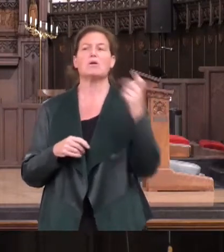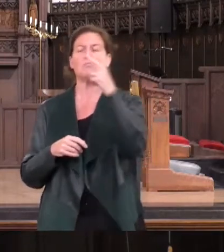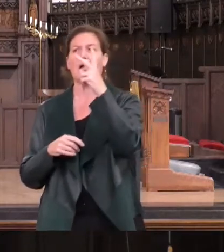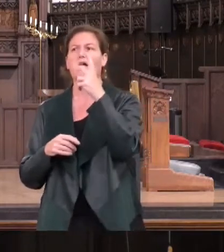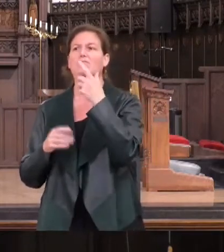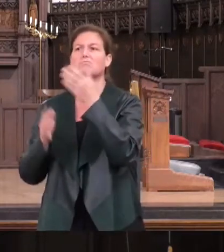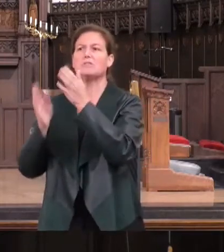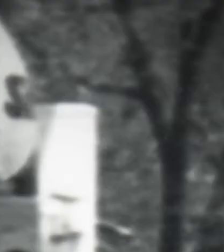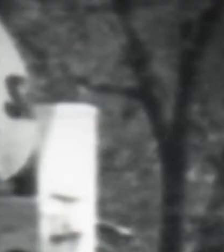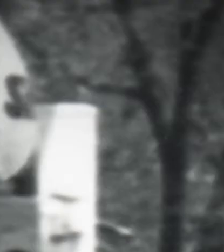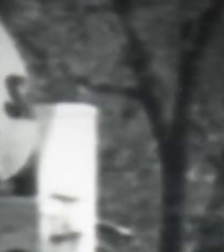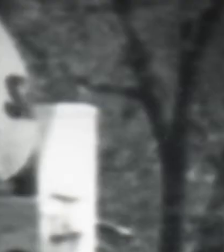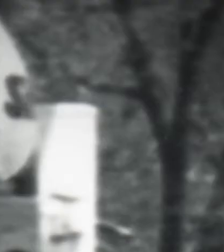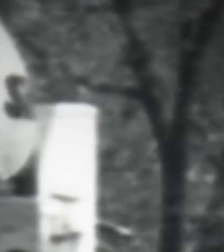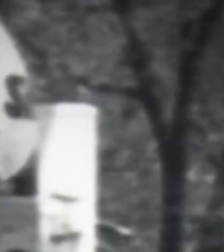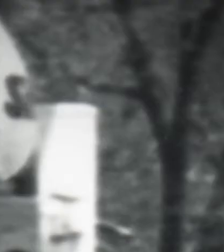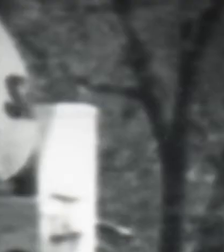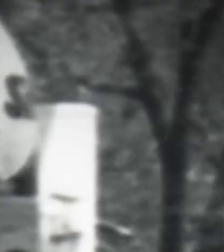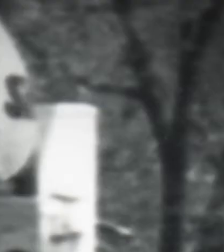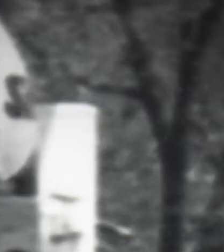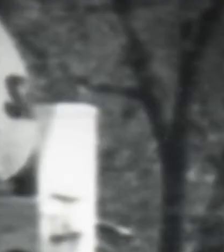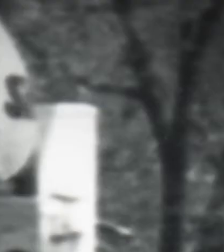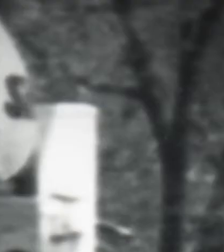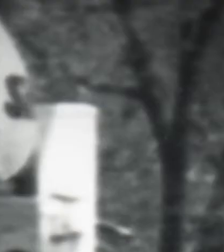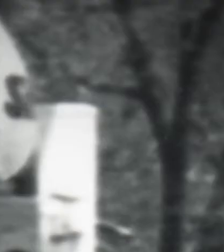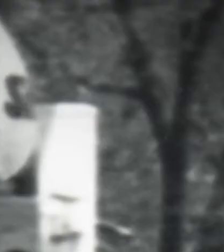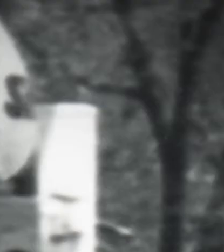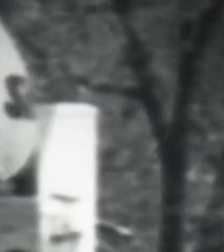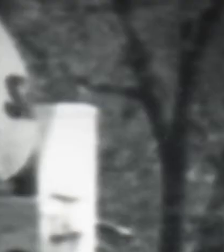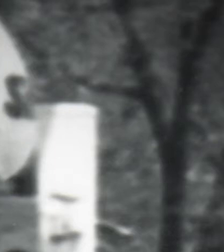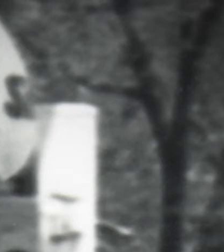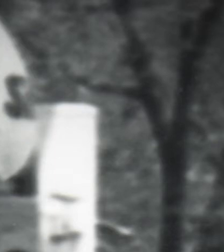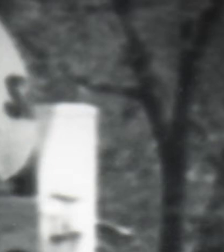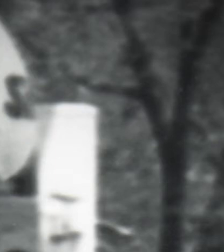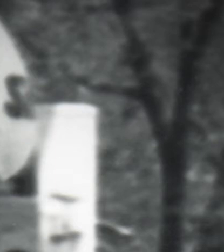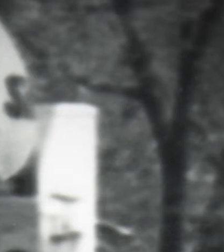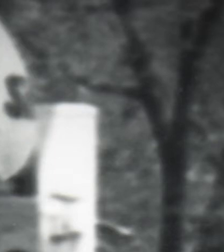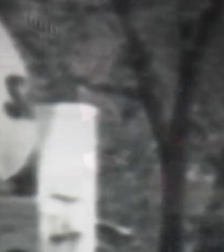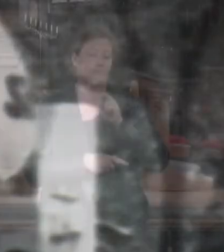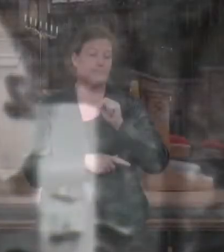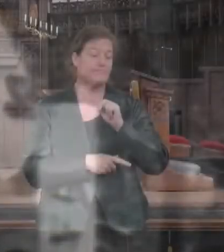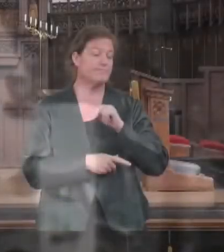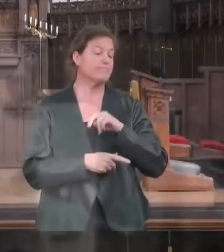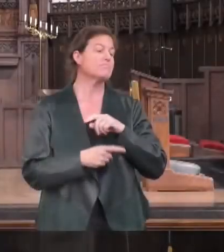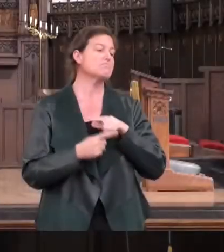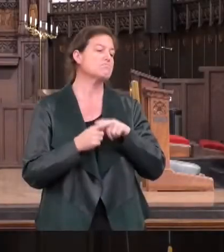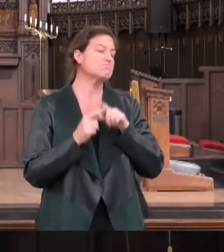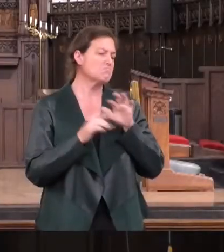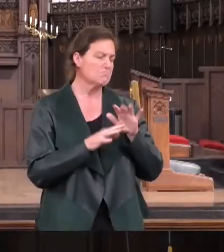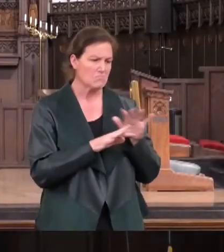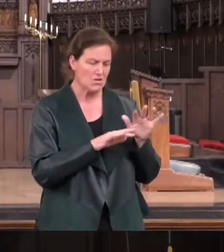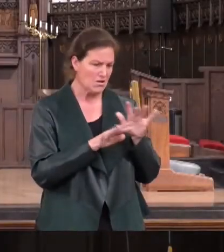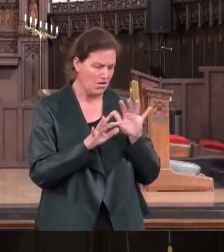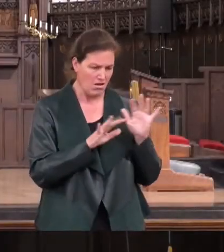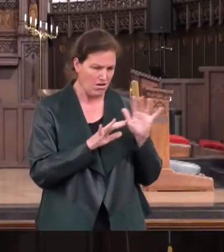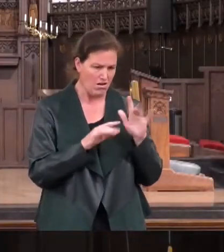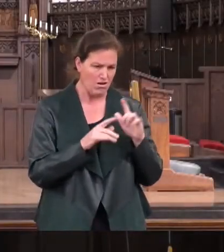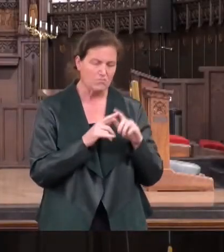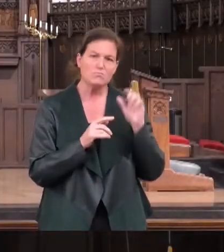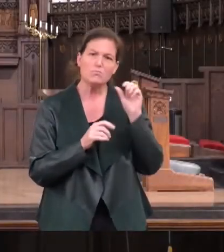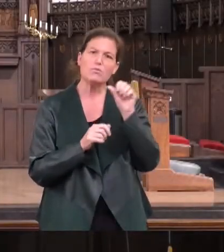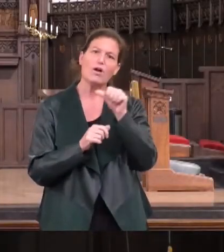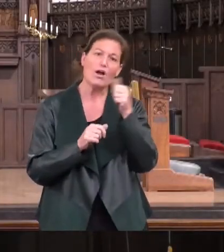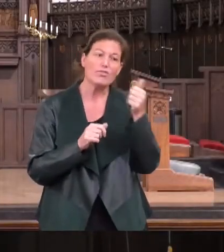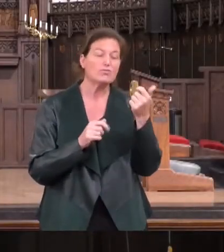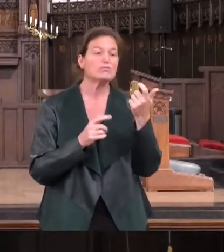to work in Alabama. He did great work there, integrating the Episcopal Church in Selma. With others,